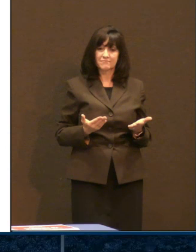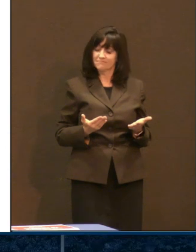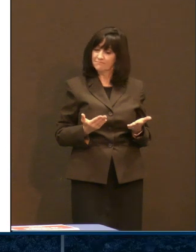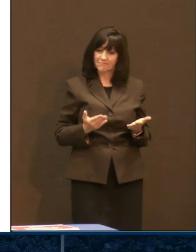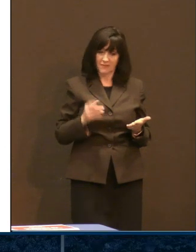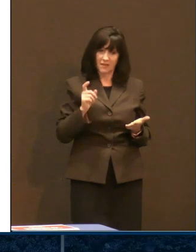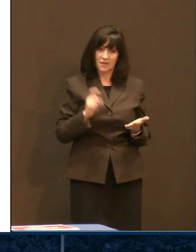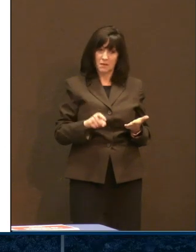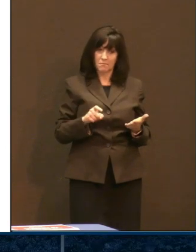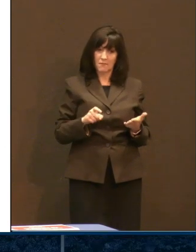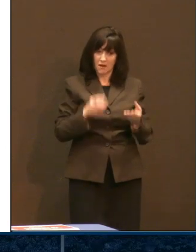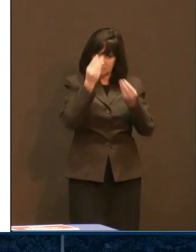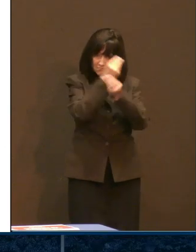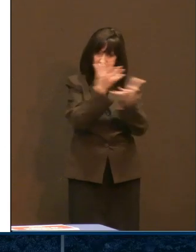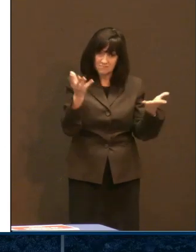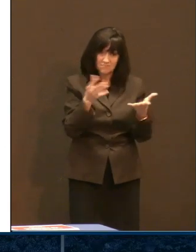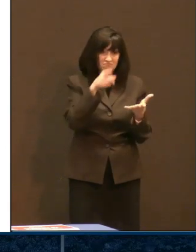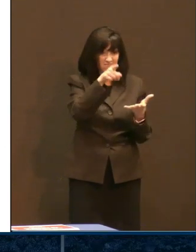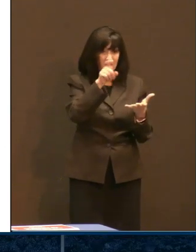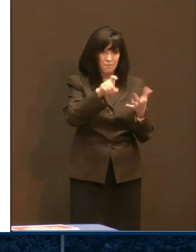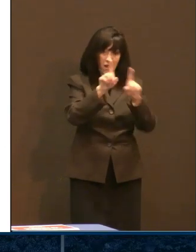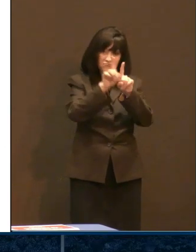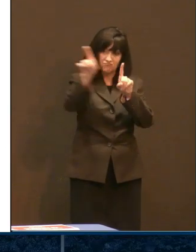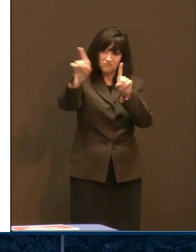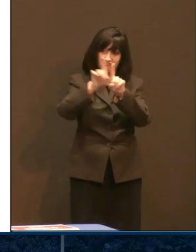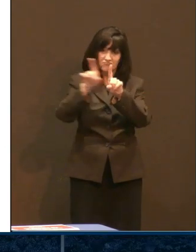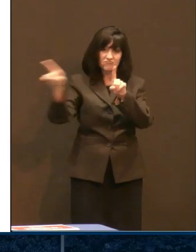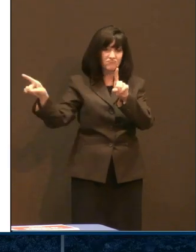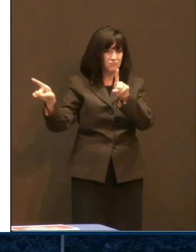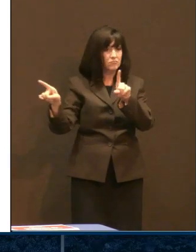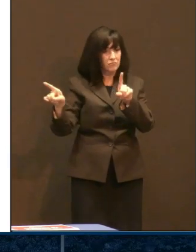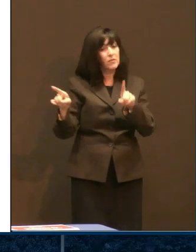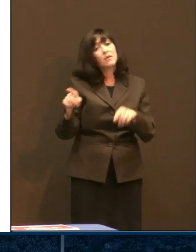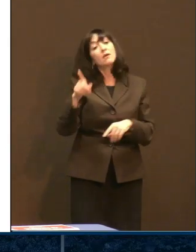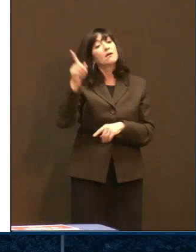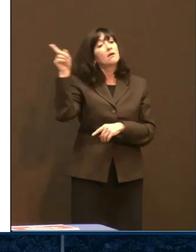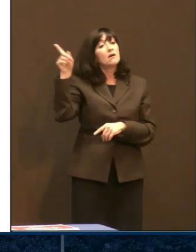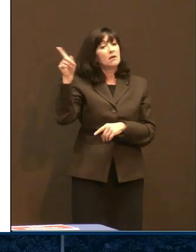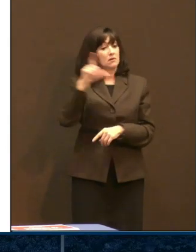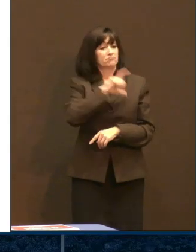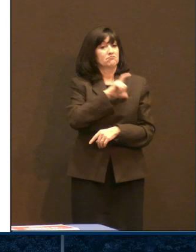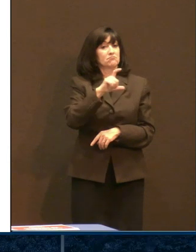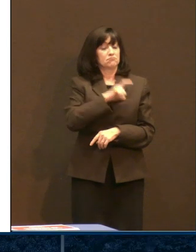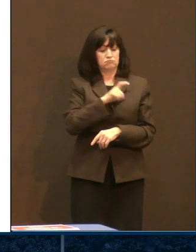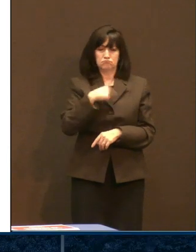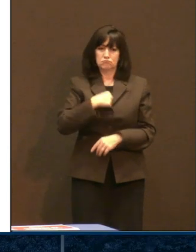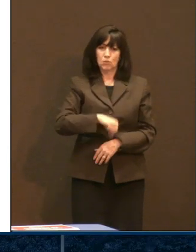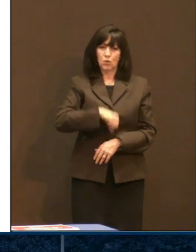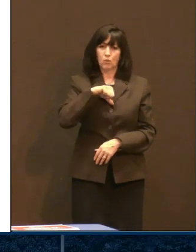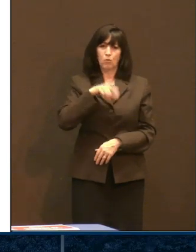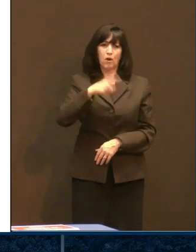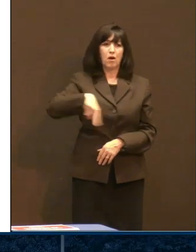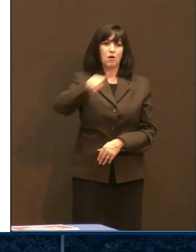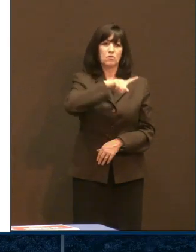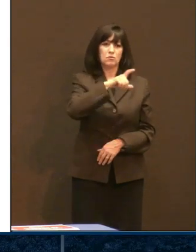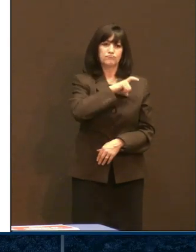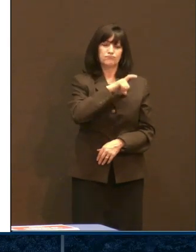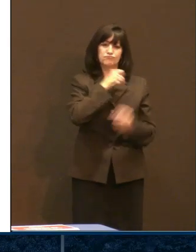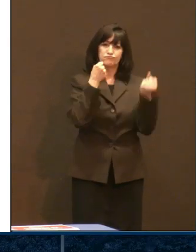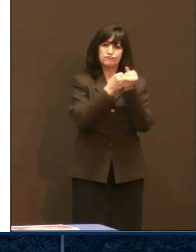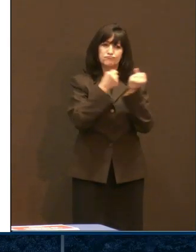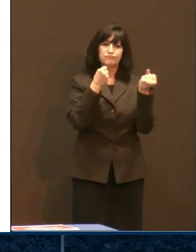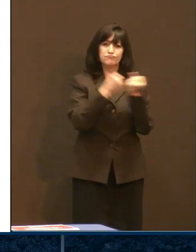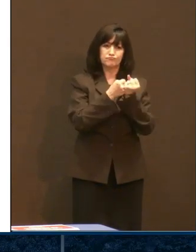it. Obviously, the Attorney General has provided the advice for law enforcement. I've been very proud of law enforcement through this whole thing.